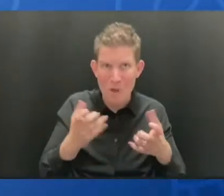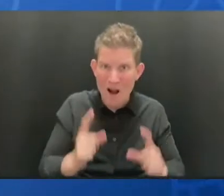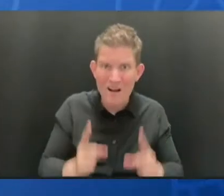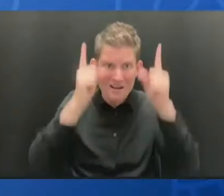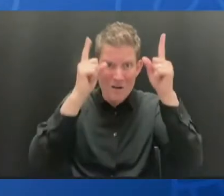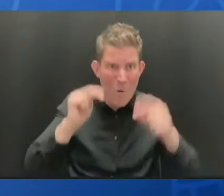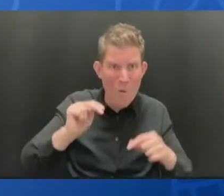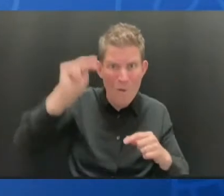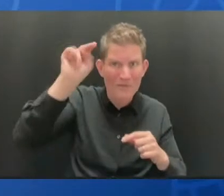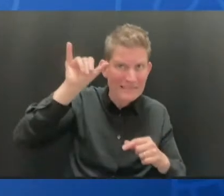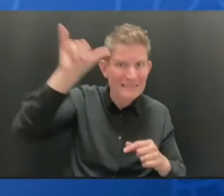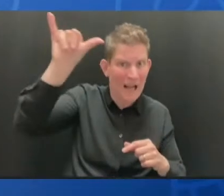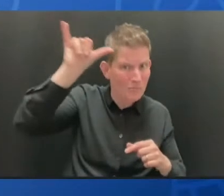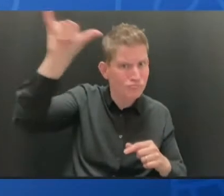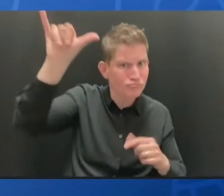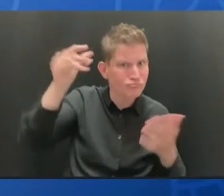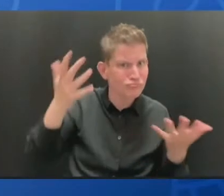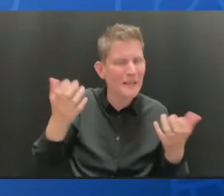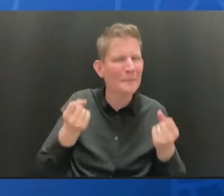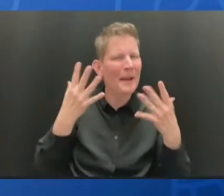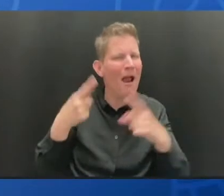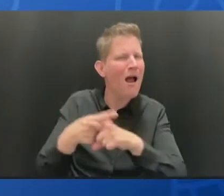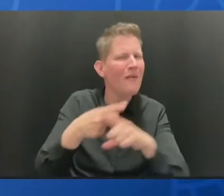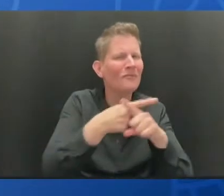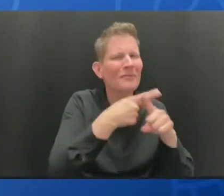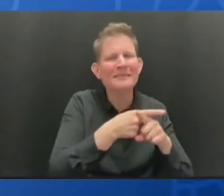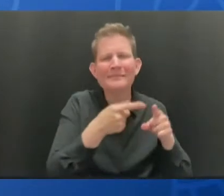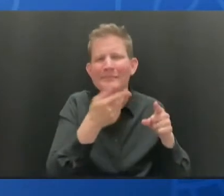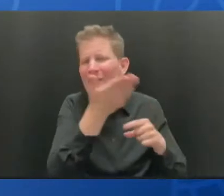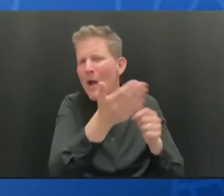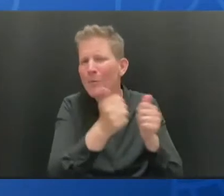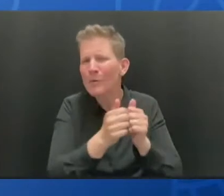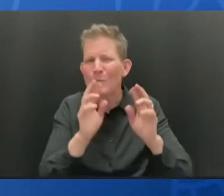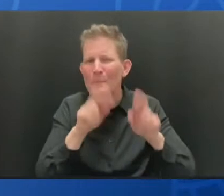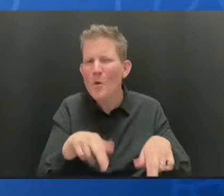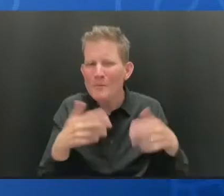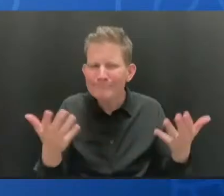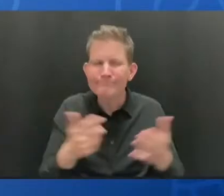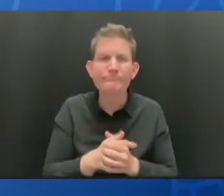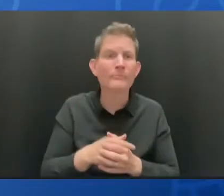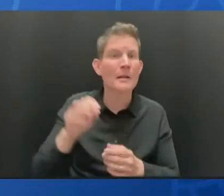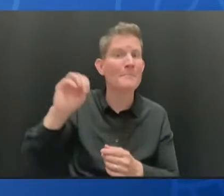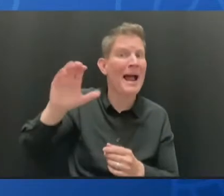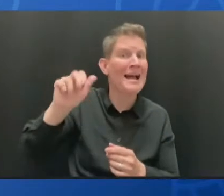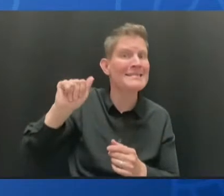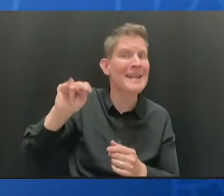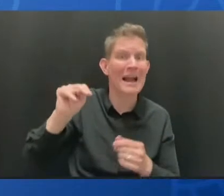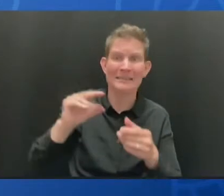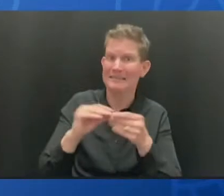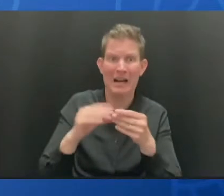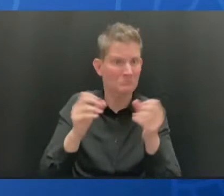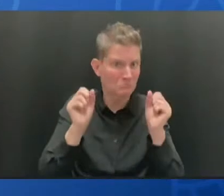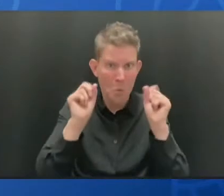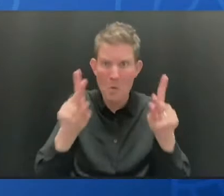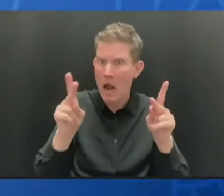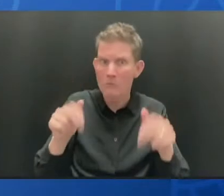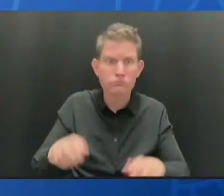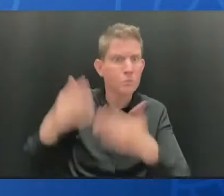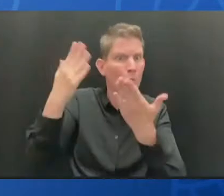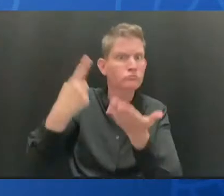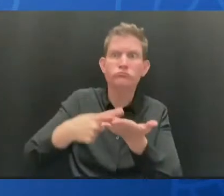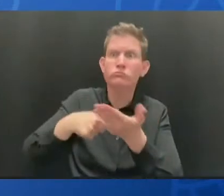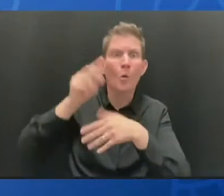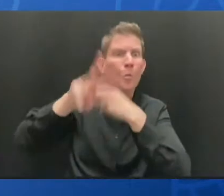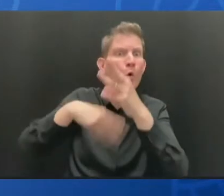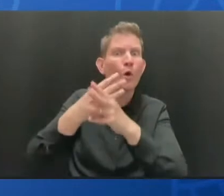our reporting. McCain said that no one had approached the World Food Program, which is still delivering food into Gaza, that